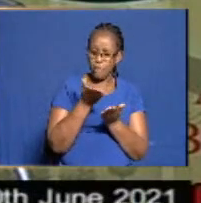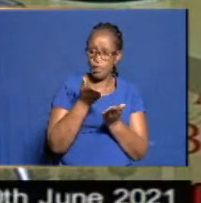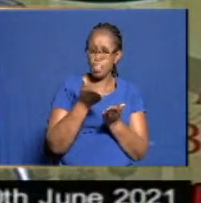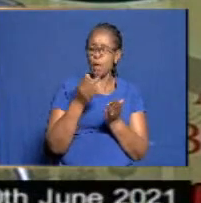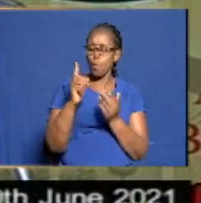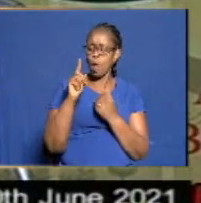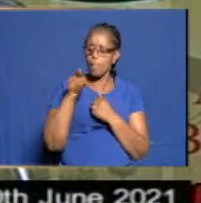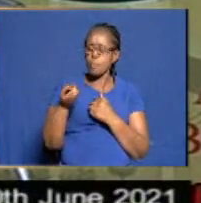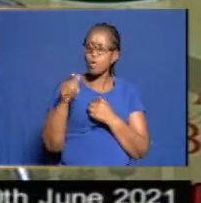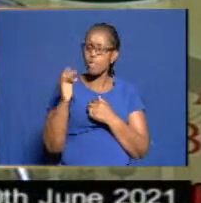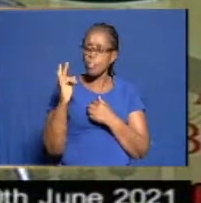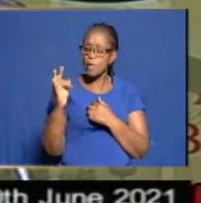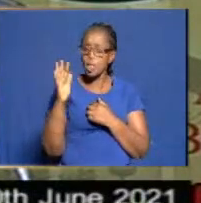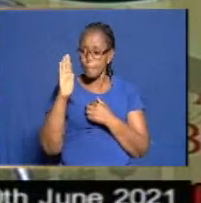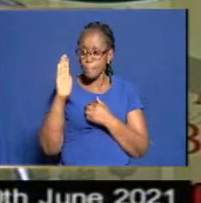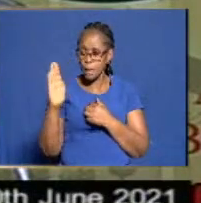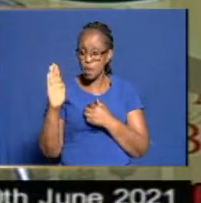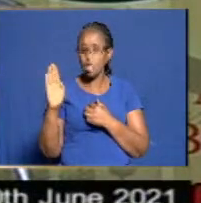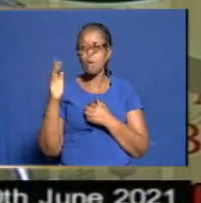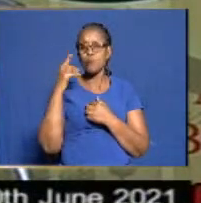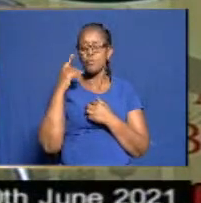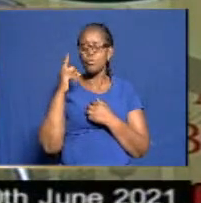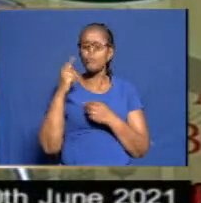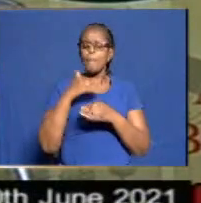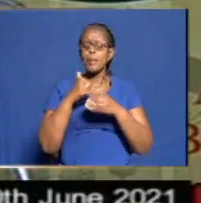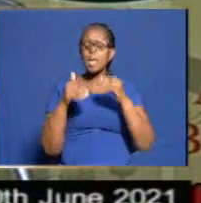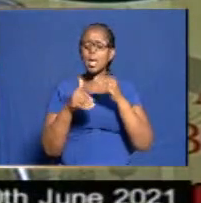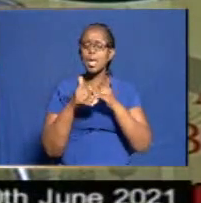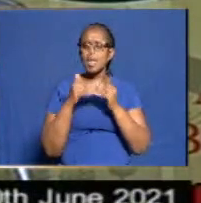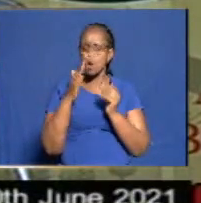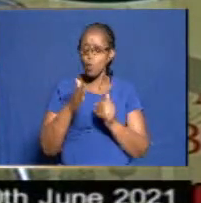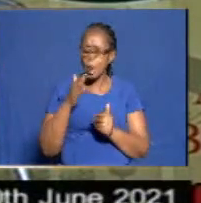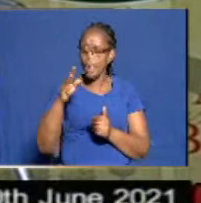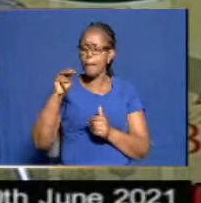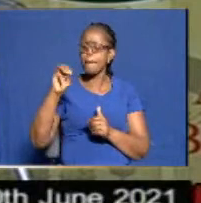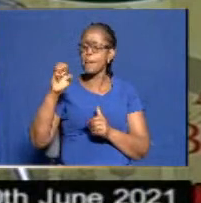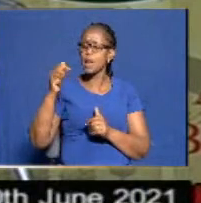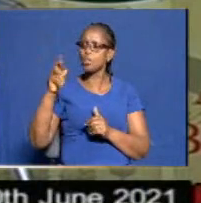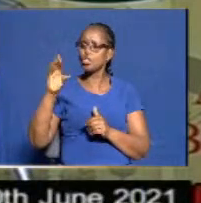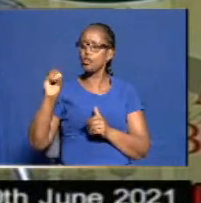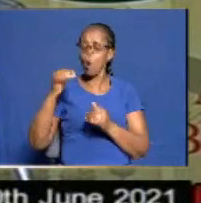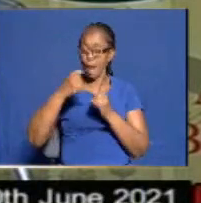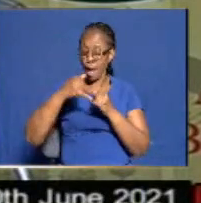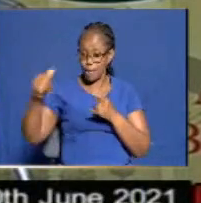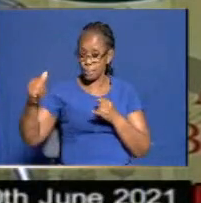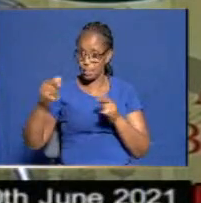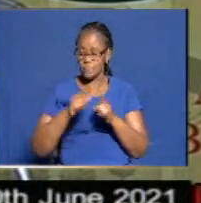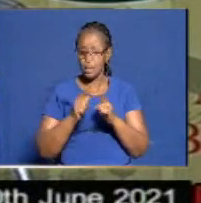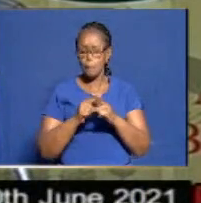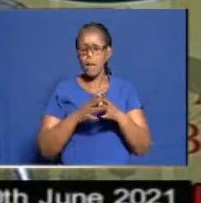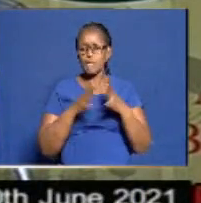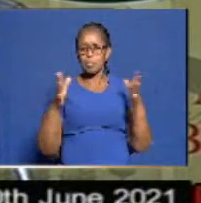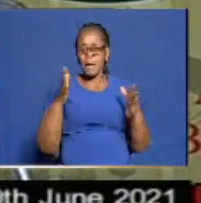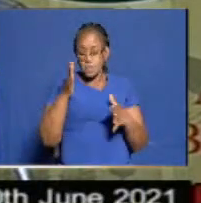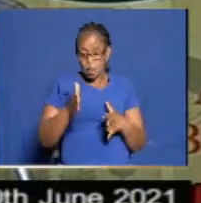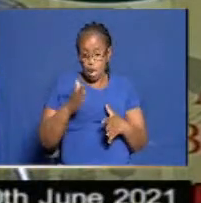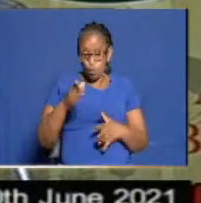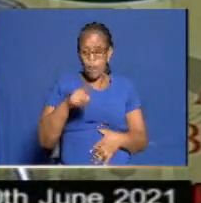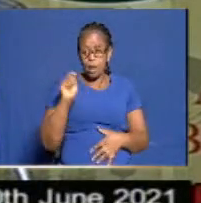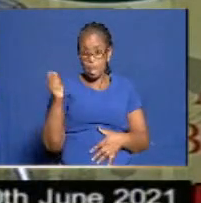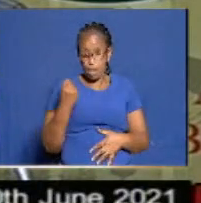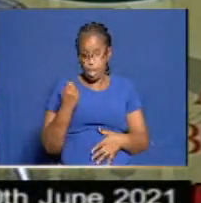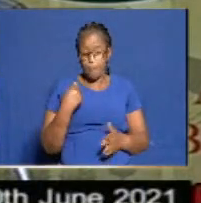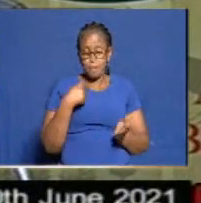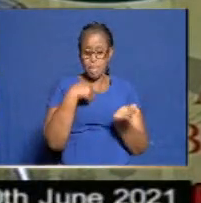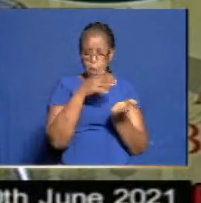1.3 billion for railway metro lines. Further, Mr. Speaker, to expand railway transport to the rest of the country, I have set